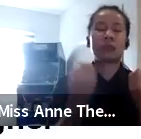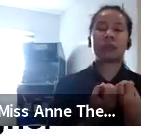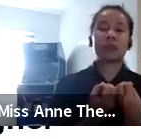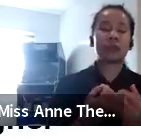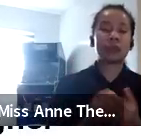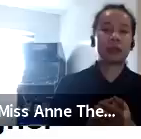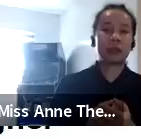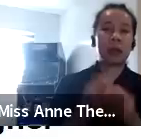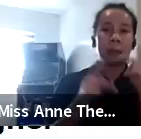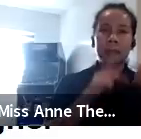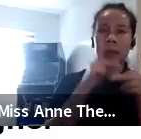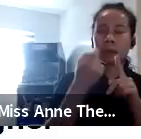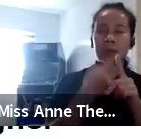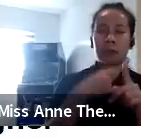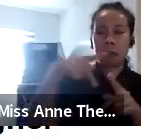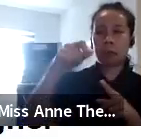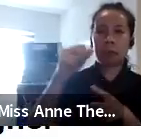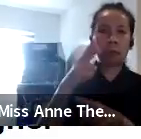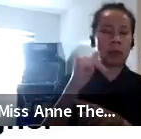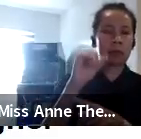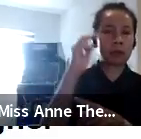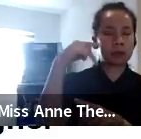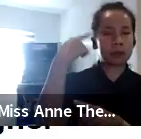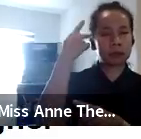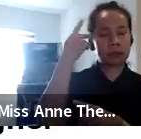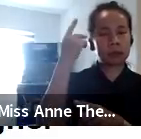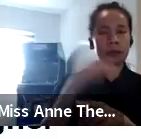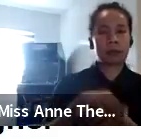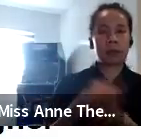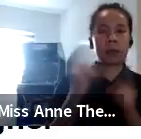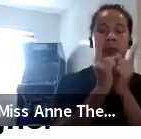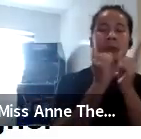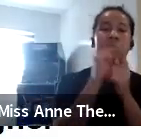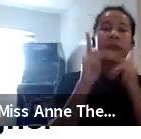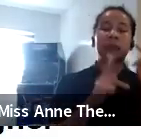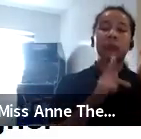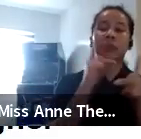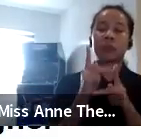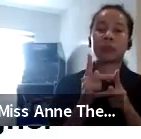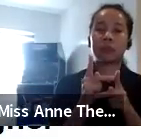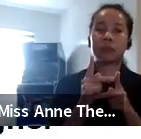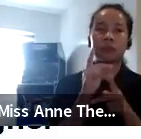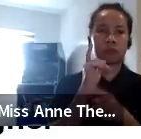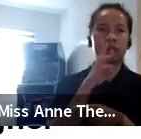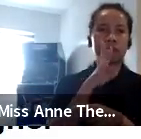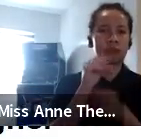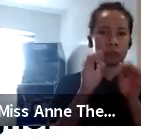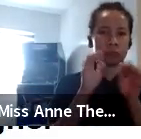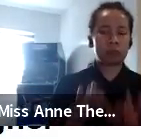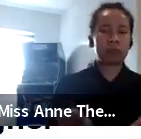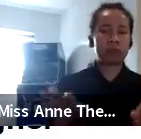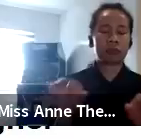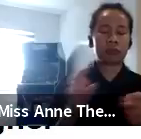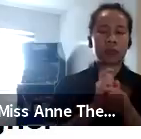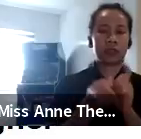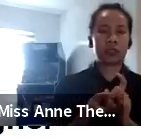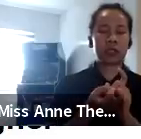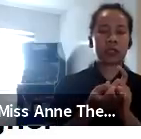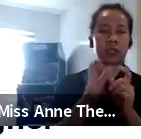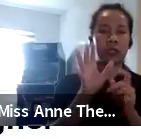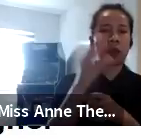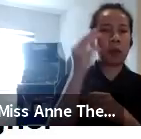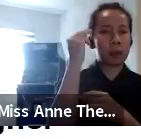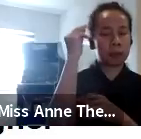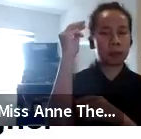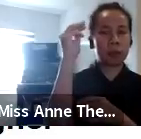from Paris. And meeting people like this will really change your global mindset. And of course,